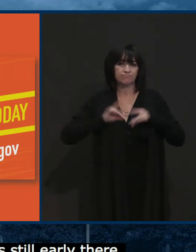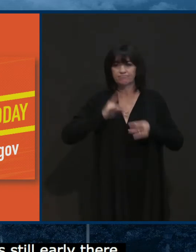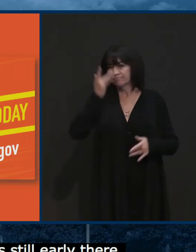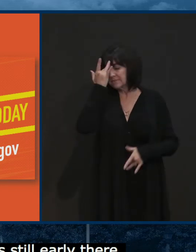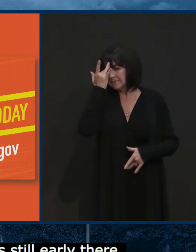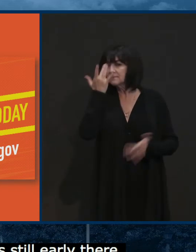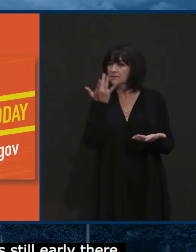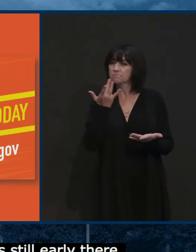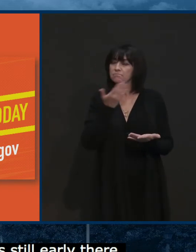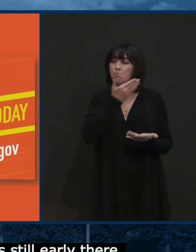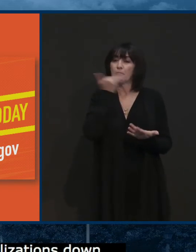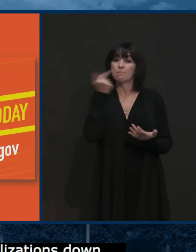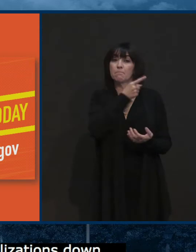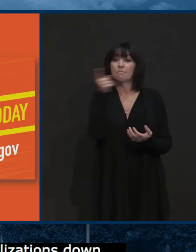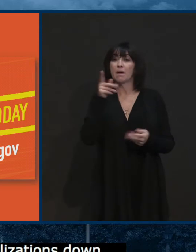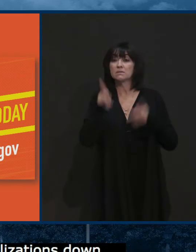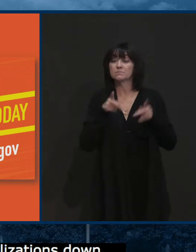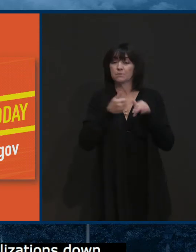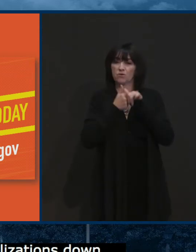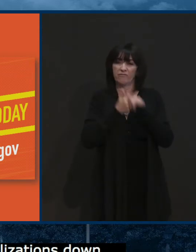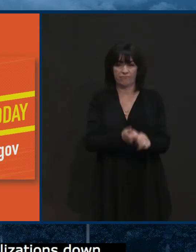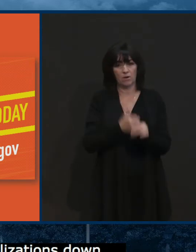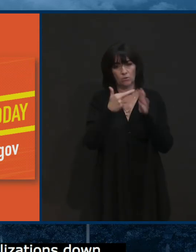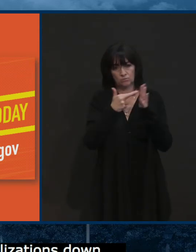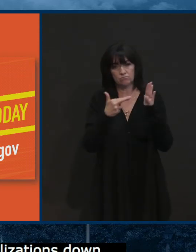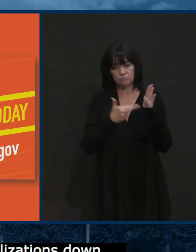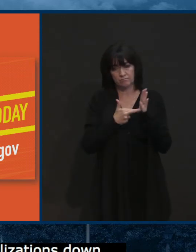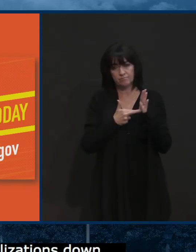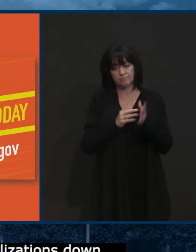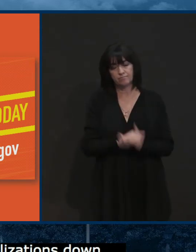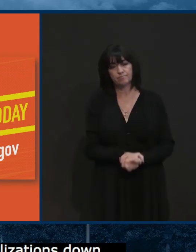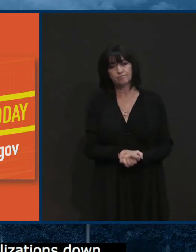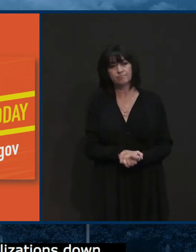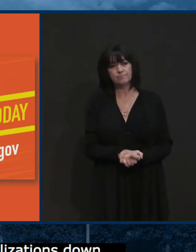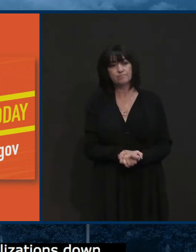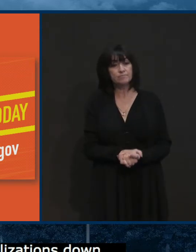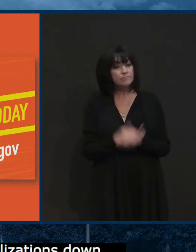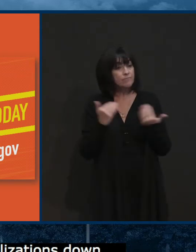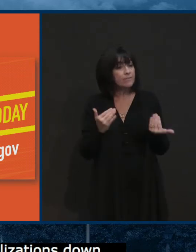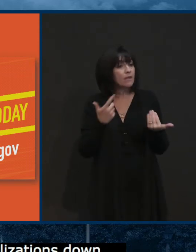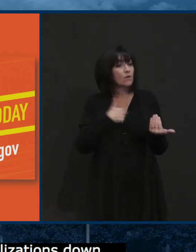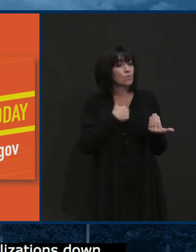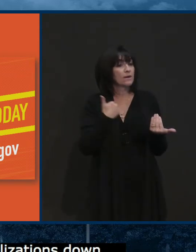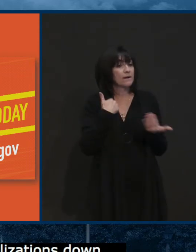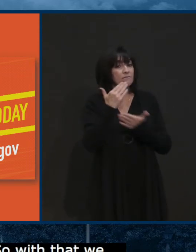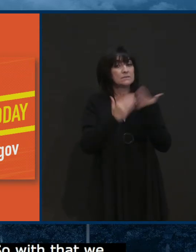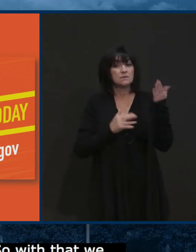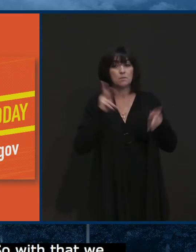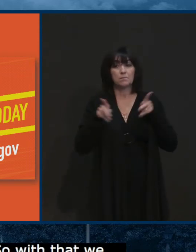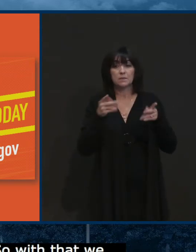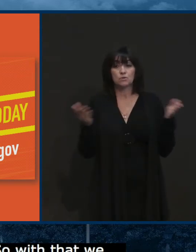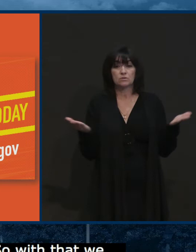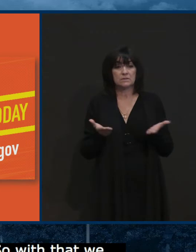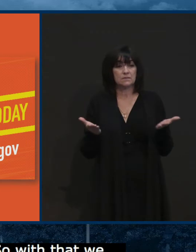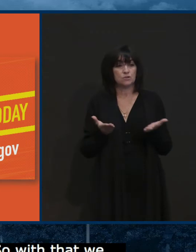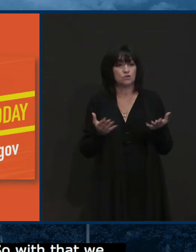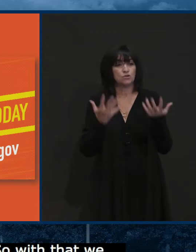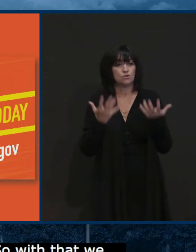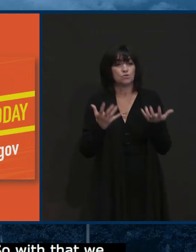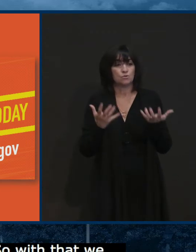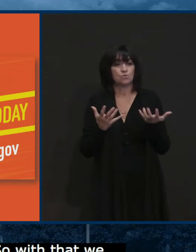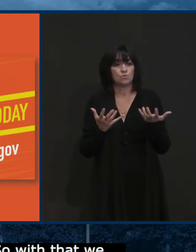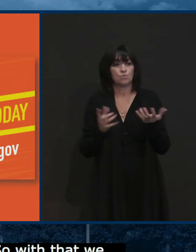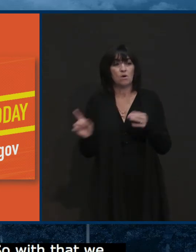restrictions and preventing the spread. So with that, we have some media in the room, and we have some pre-submitted questions. I